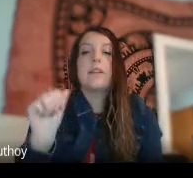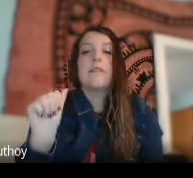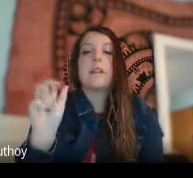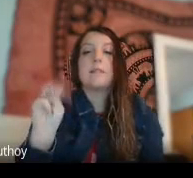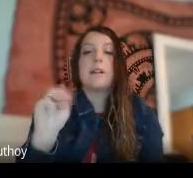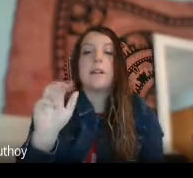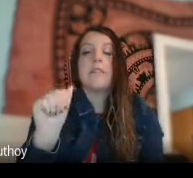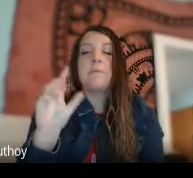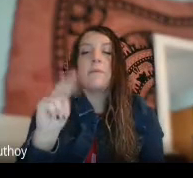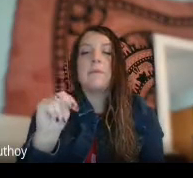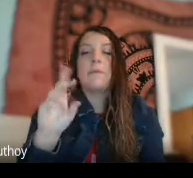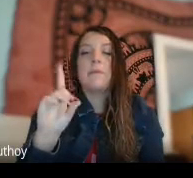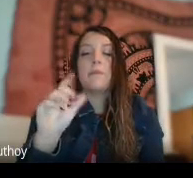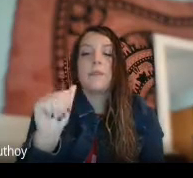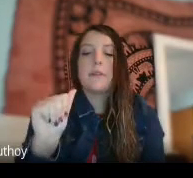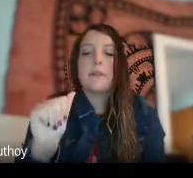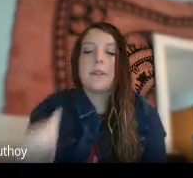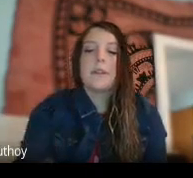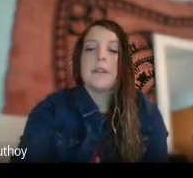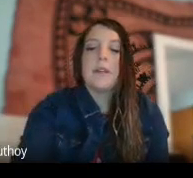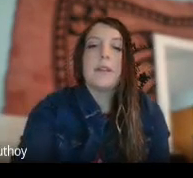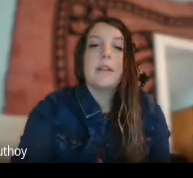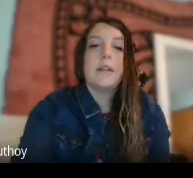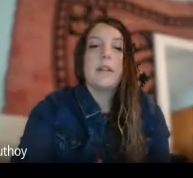name, finger spell your name.